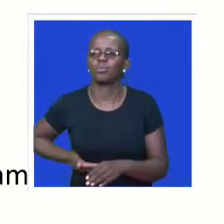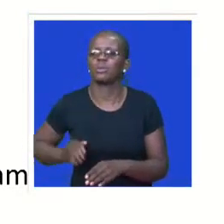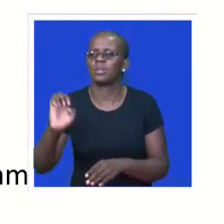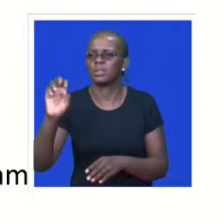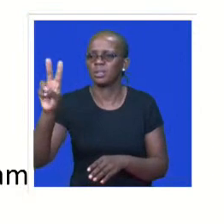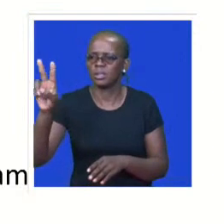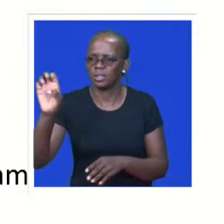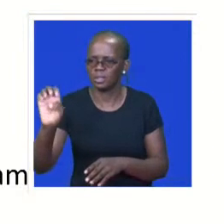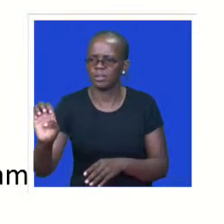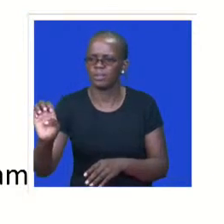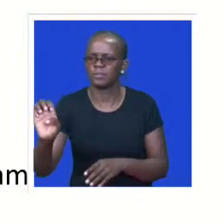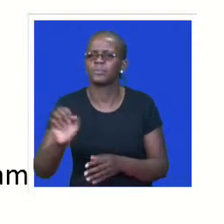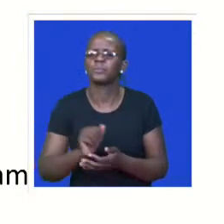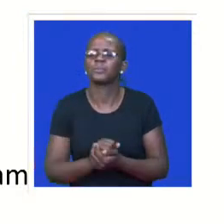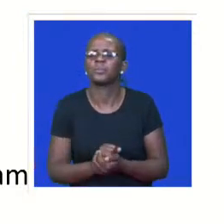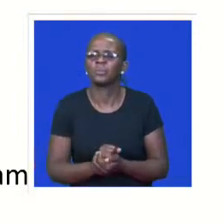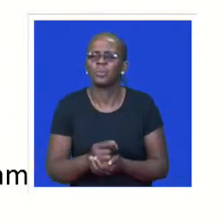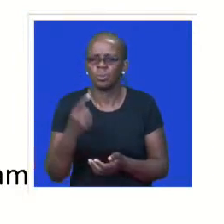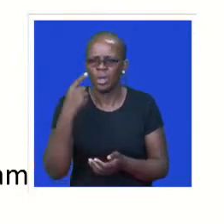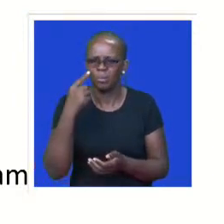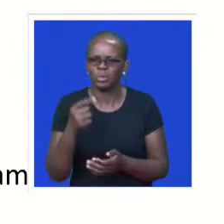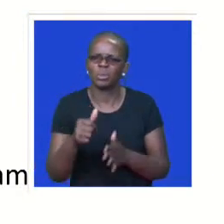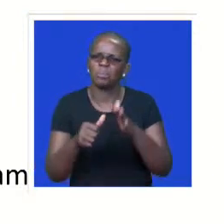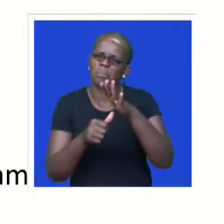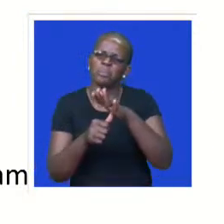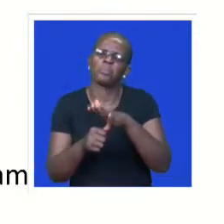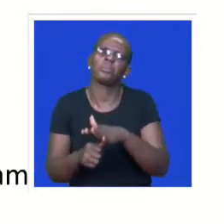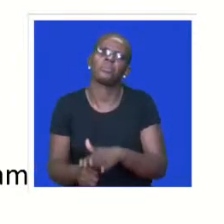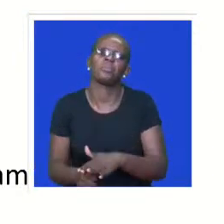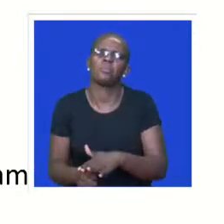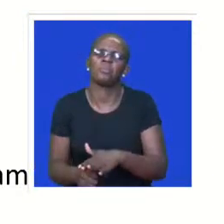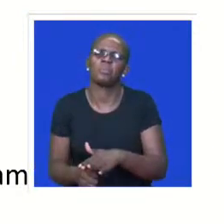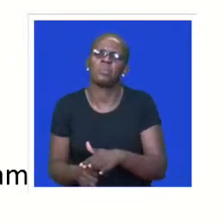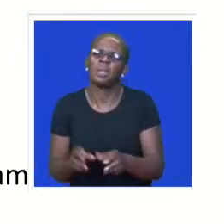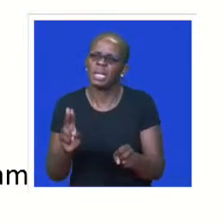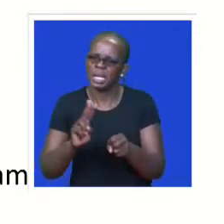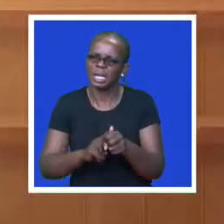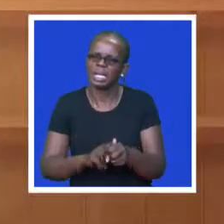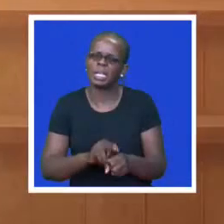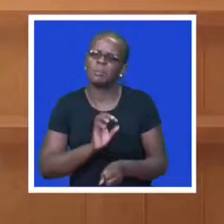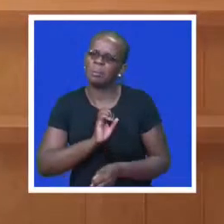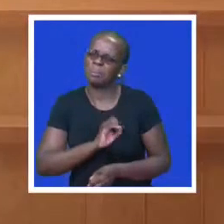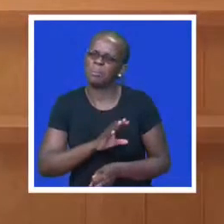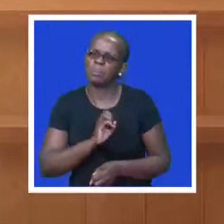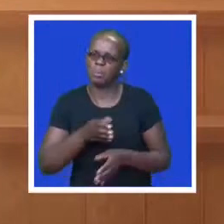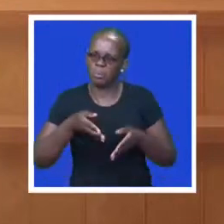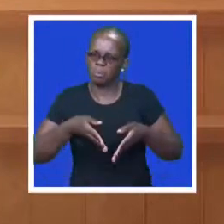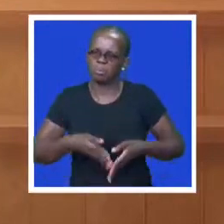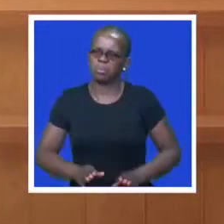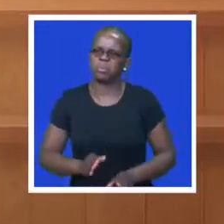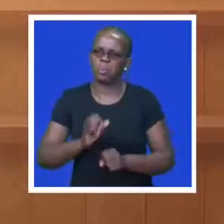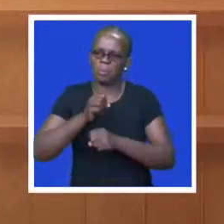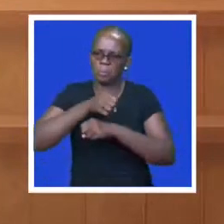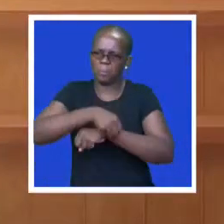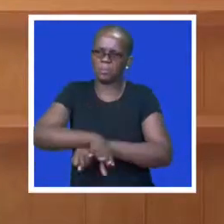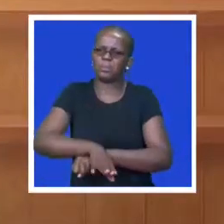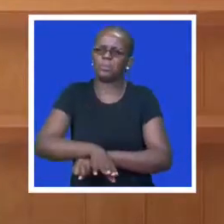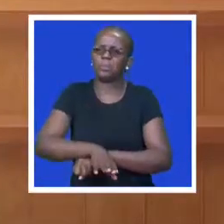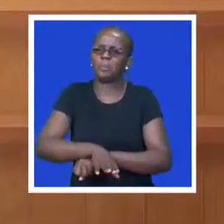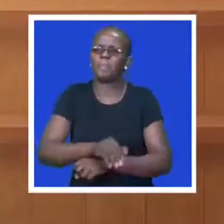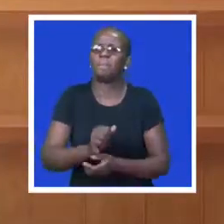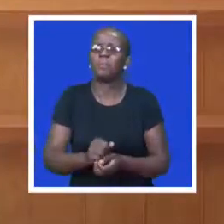was cursed to suffer great pain in childbearing. I'm sure, my dear Lena, you have heard from your mother as well